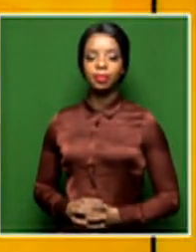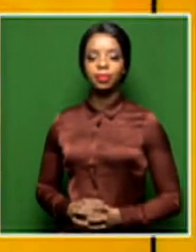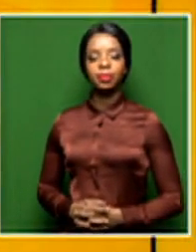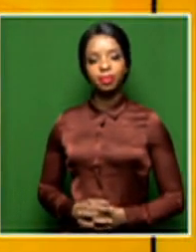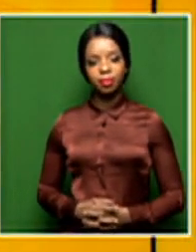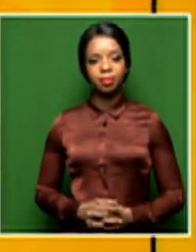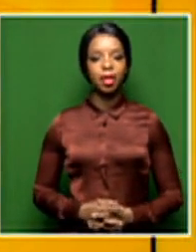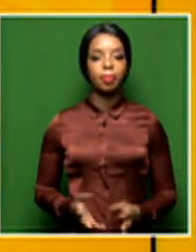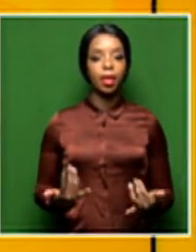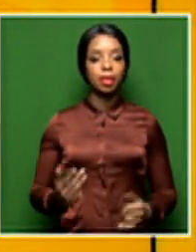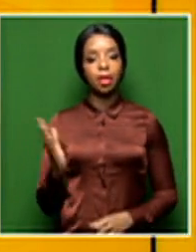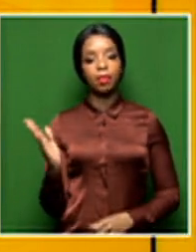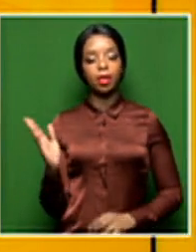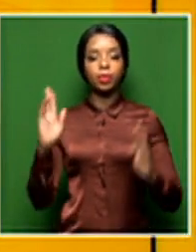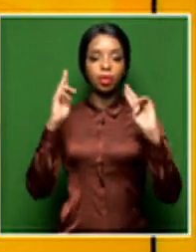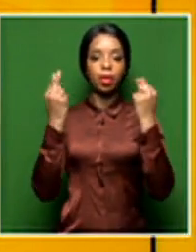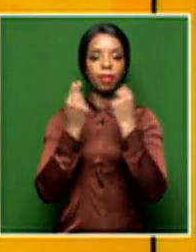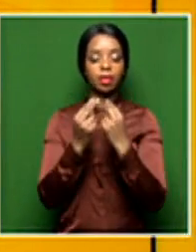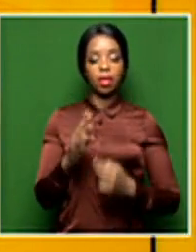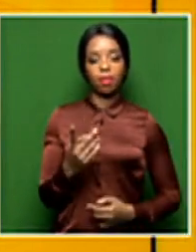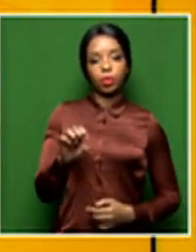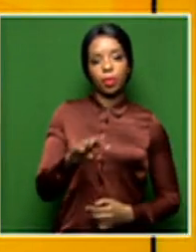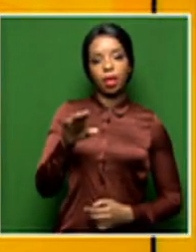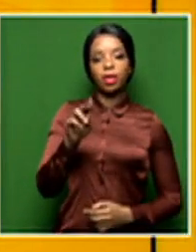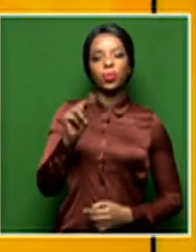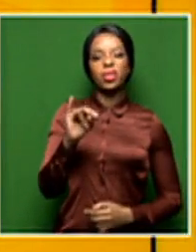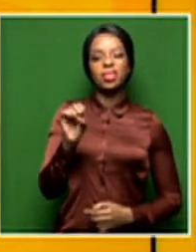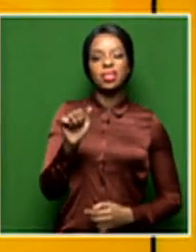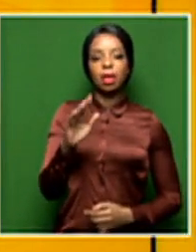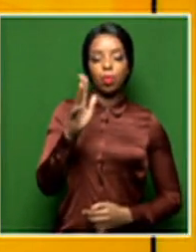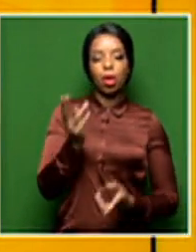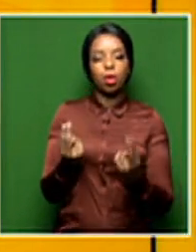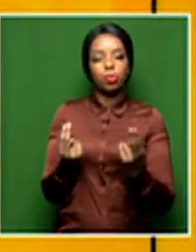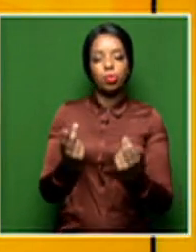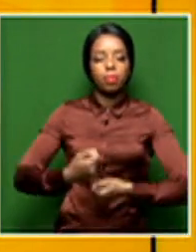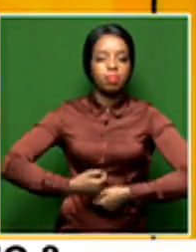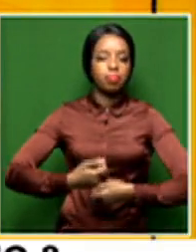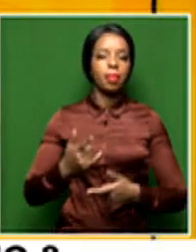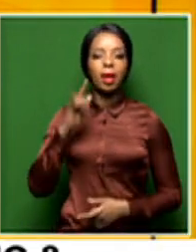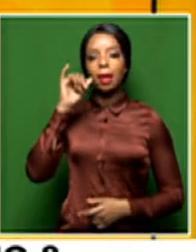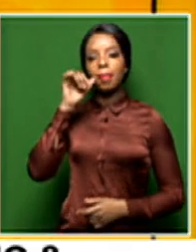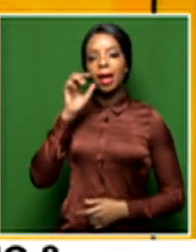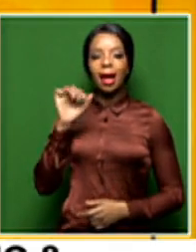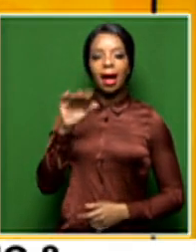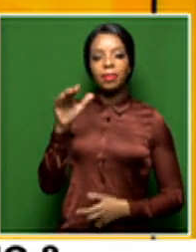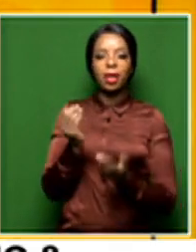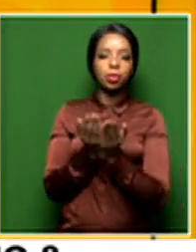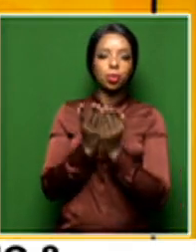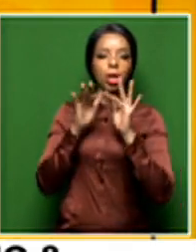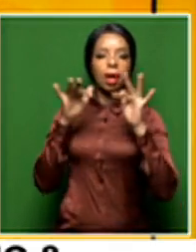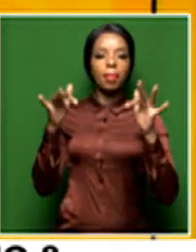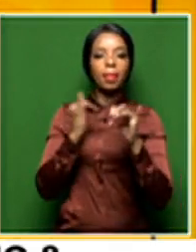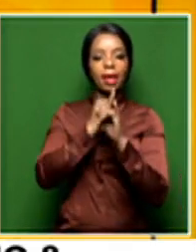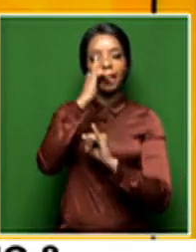Well, this afternoon, the University of South Africa, or UNISA, will be launching the newly established Thabo Mbeki African School of Public and International